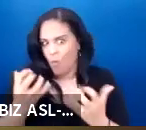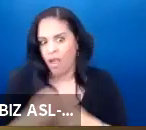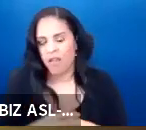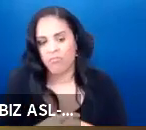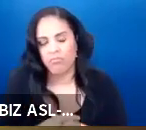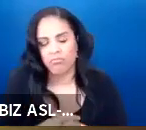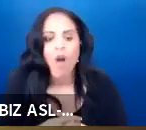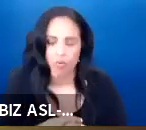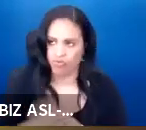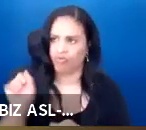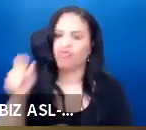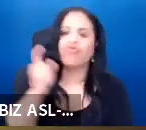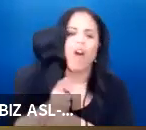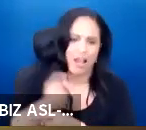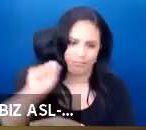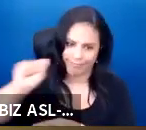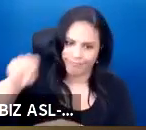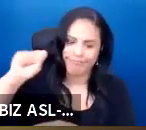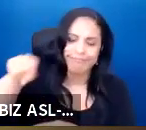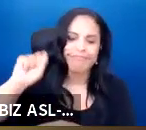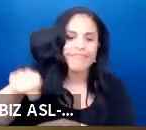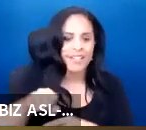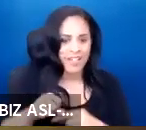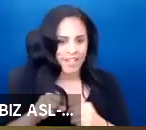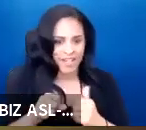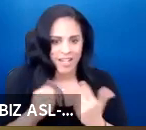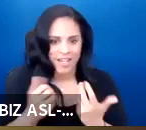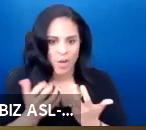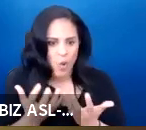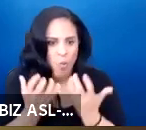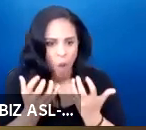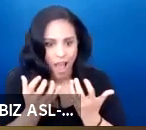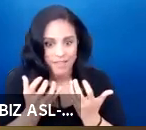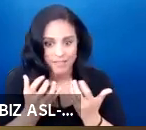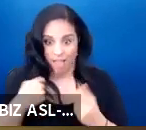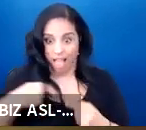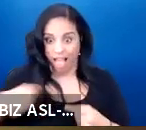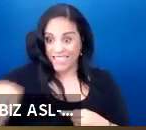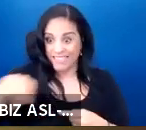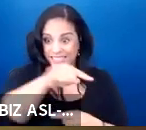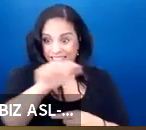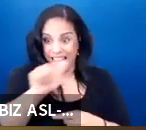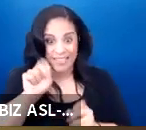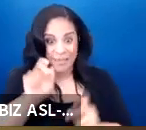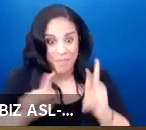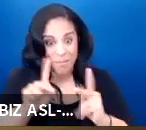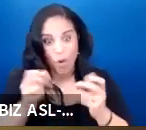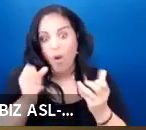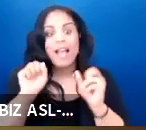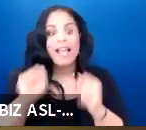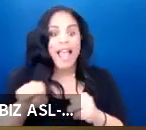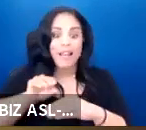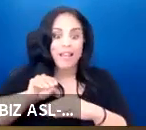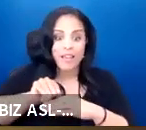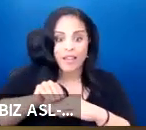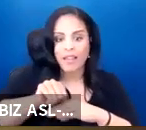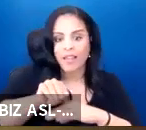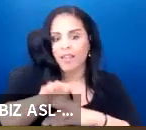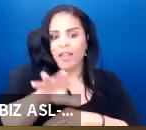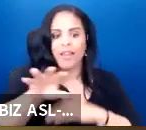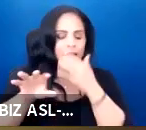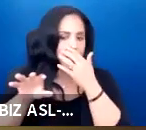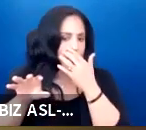are the ways we can make conditions better, ways we as individuals can affect the lifting of the cloud, such as, you